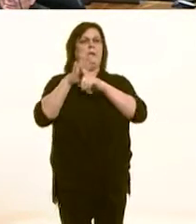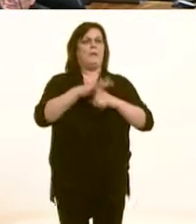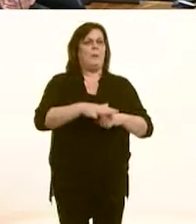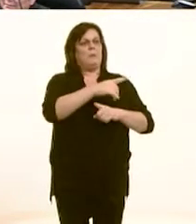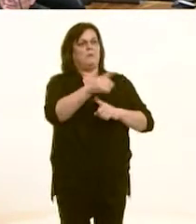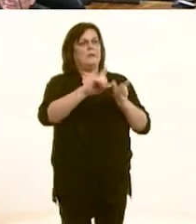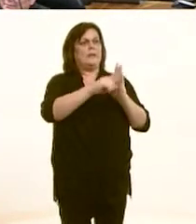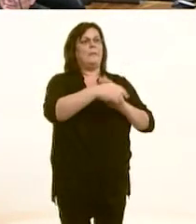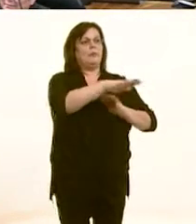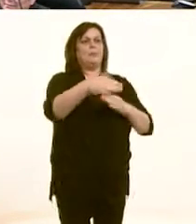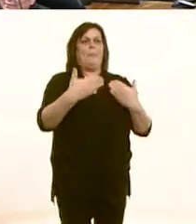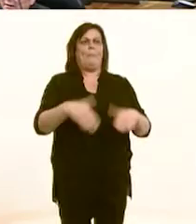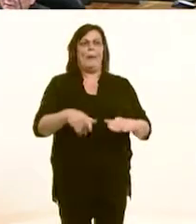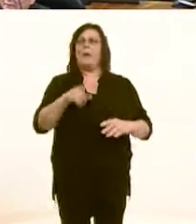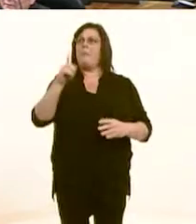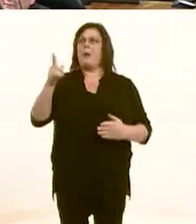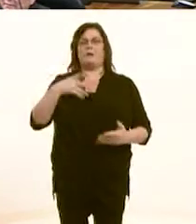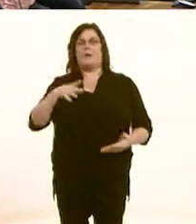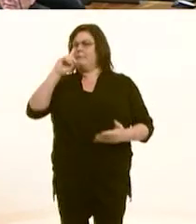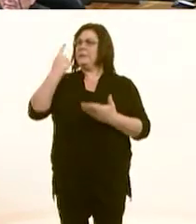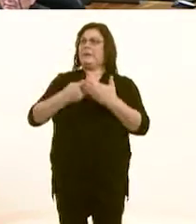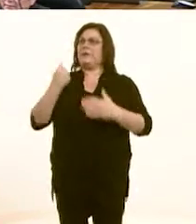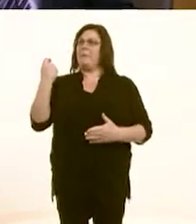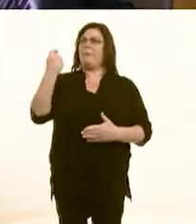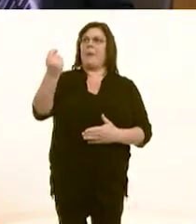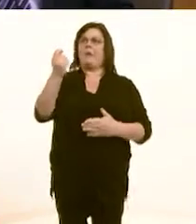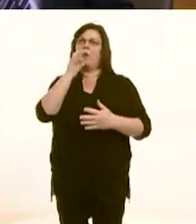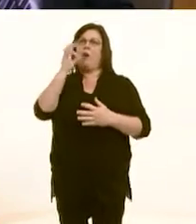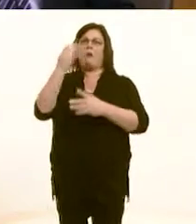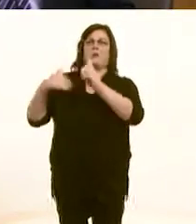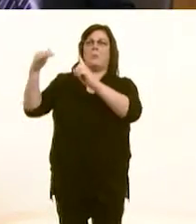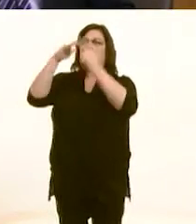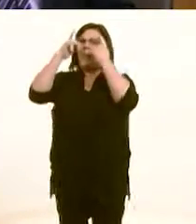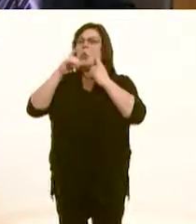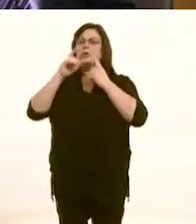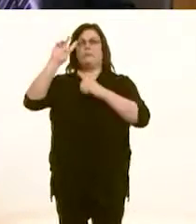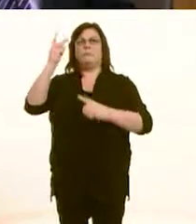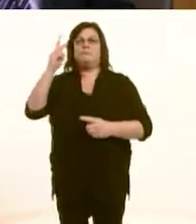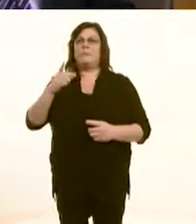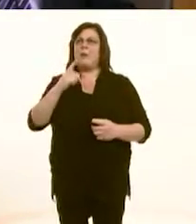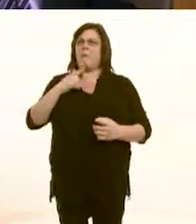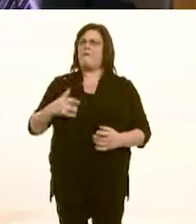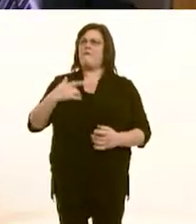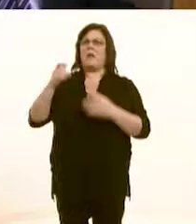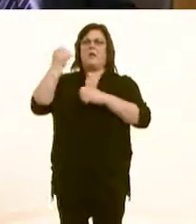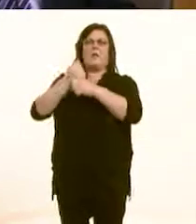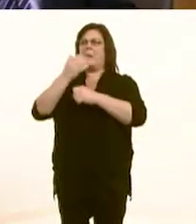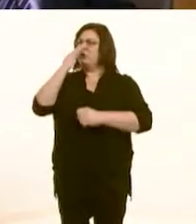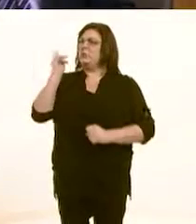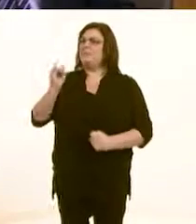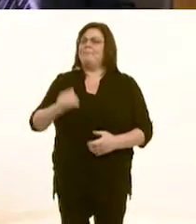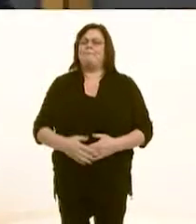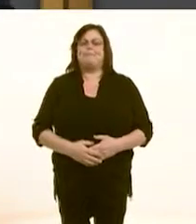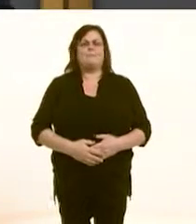disabled children, and yet now it wants to appeal to the Supreme Court. I'm afraid it's a sign of a government that is a bad loser with no conscience. Mark